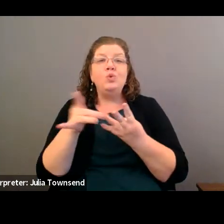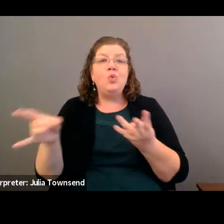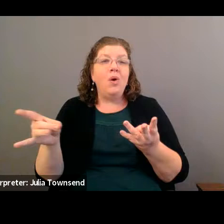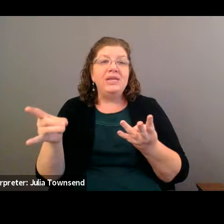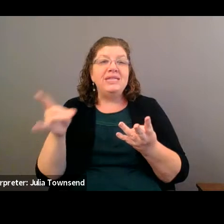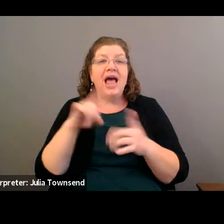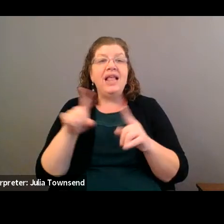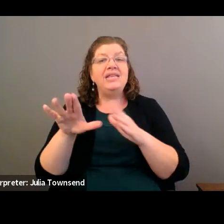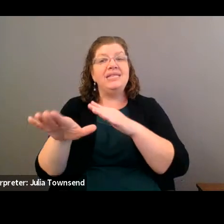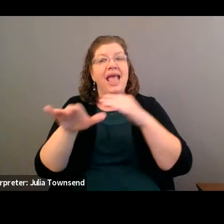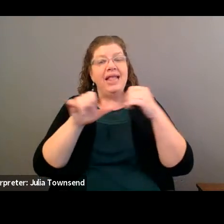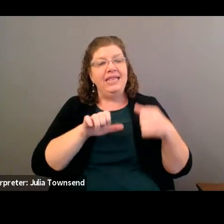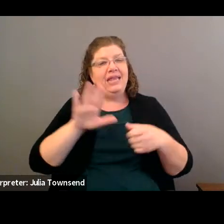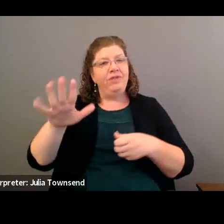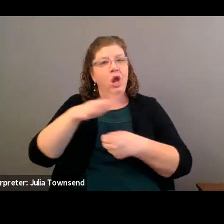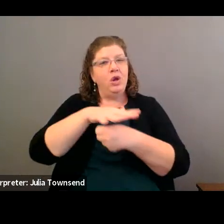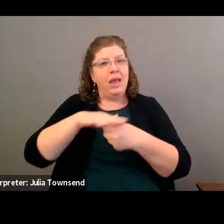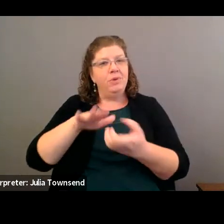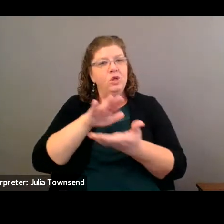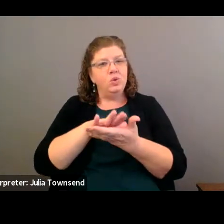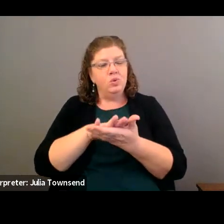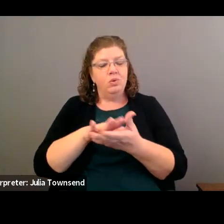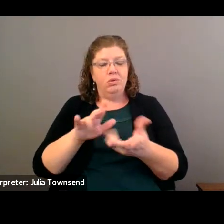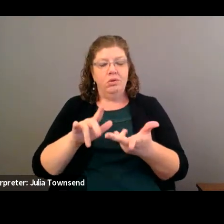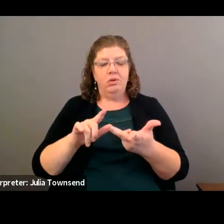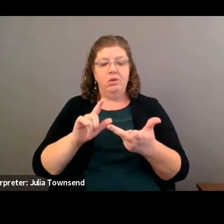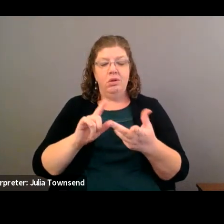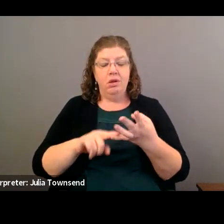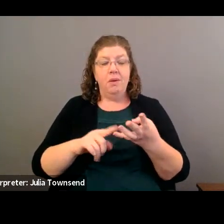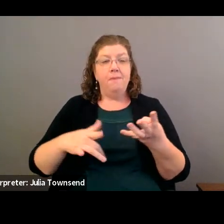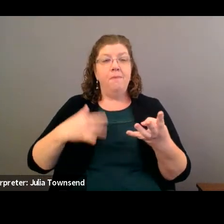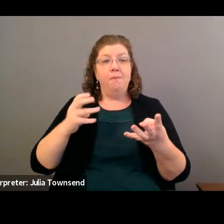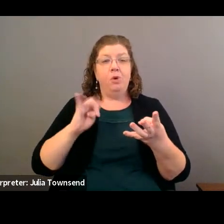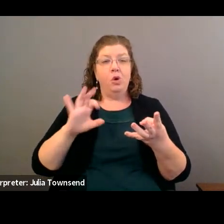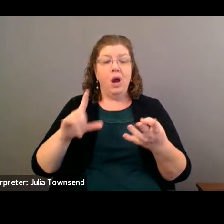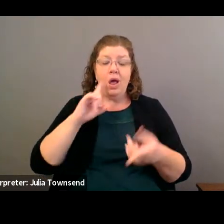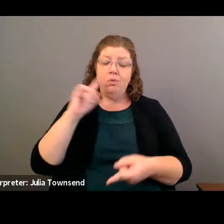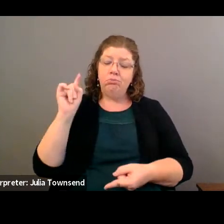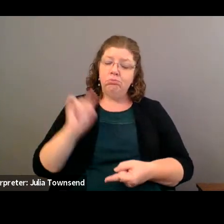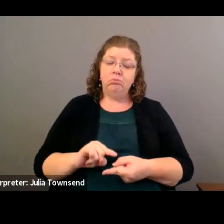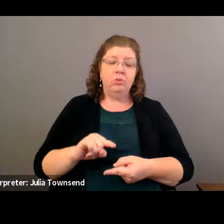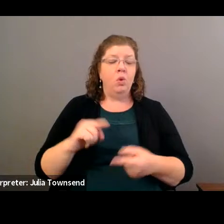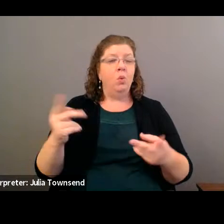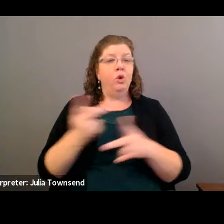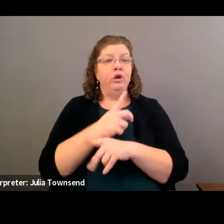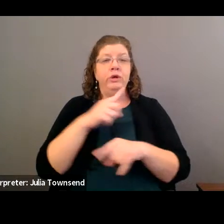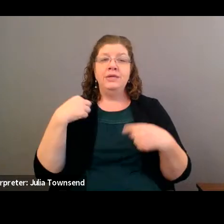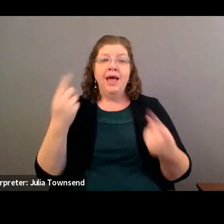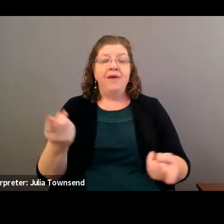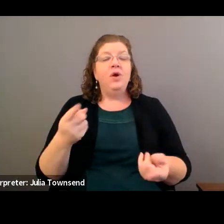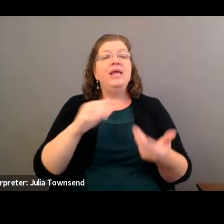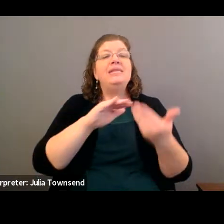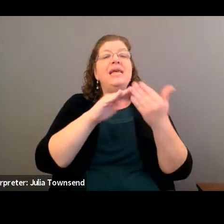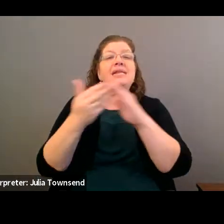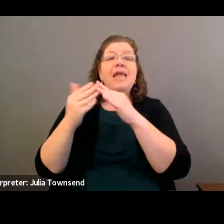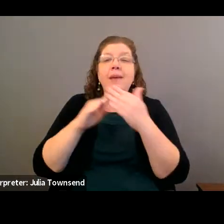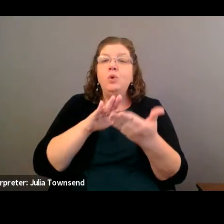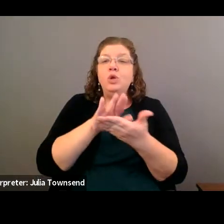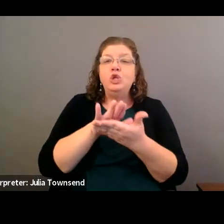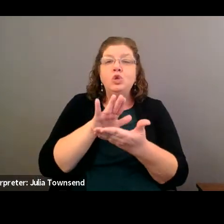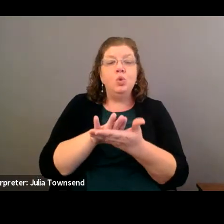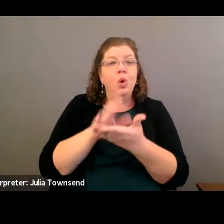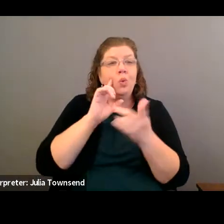neighborhood school. Morale is at a all-time low. This is a neighborhood school with the